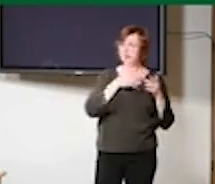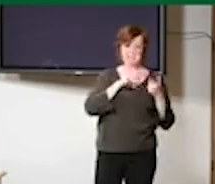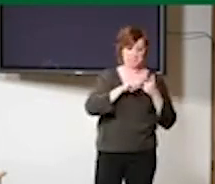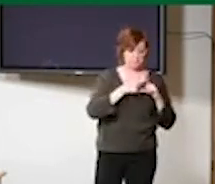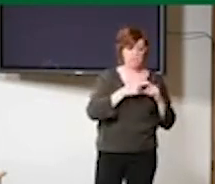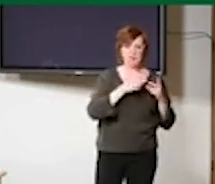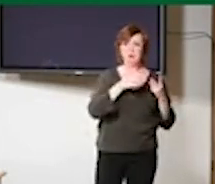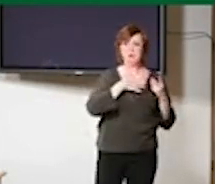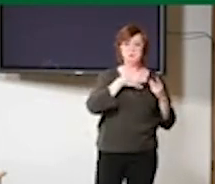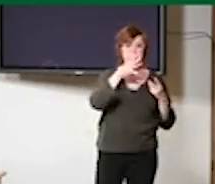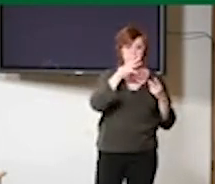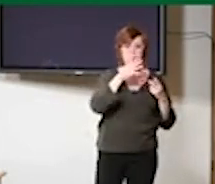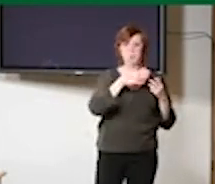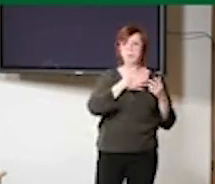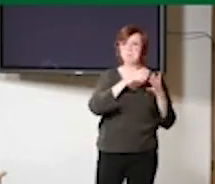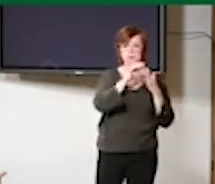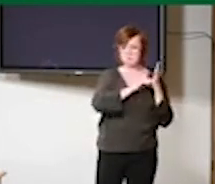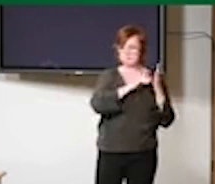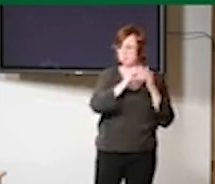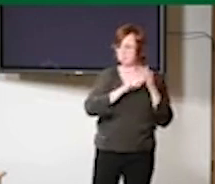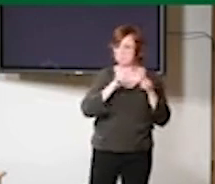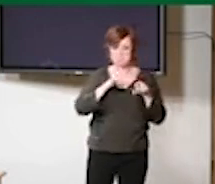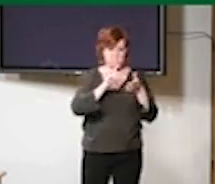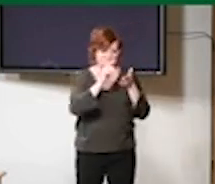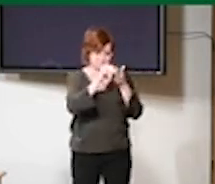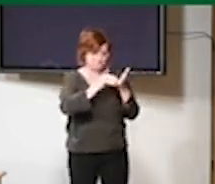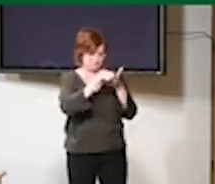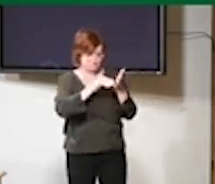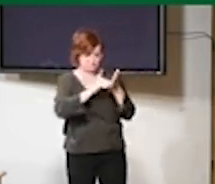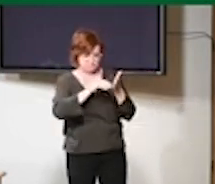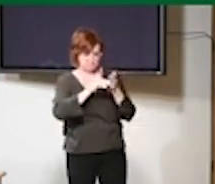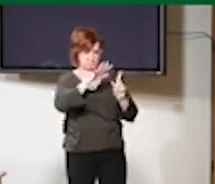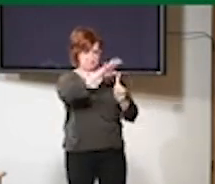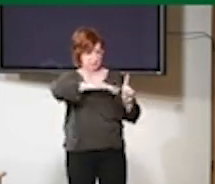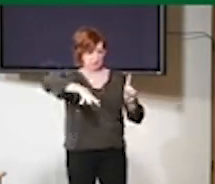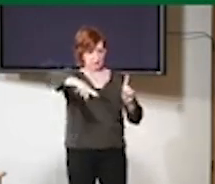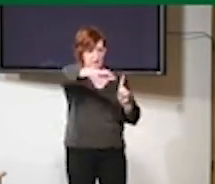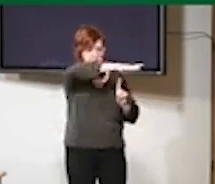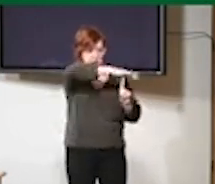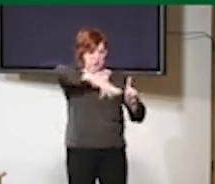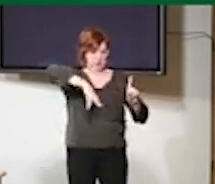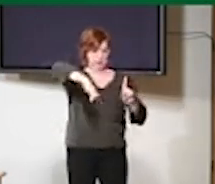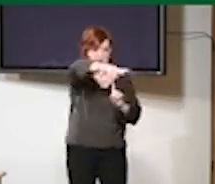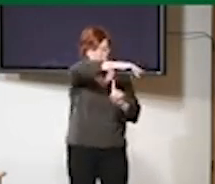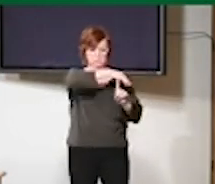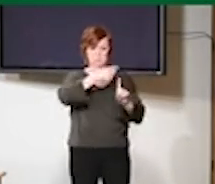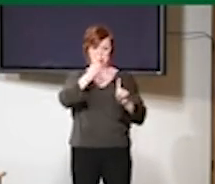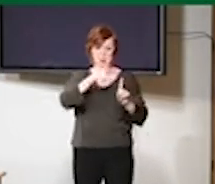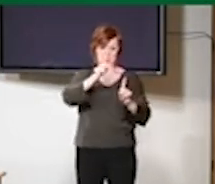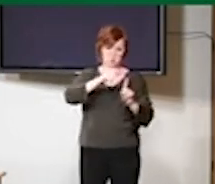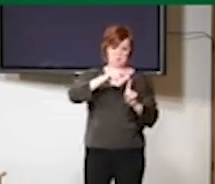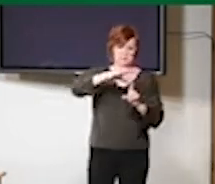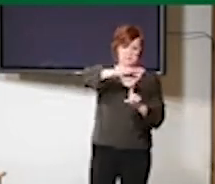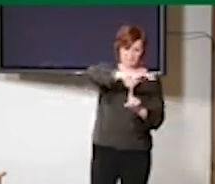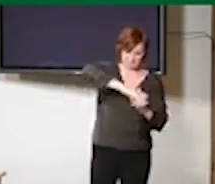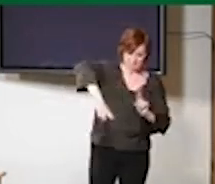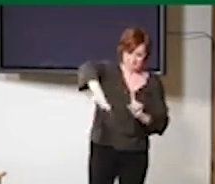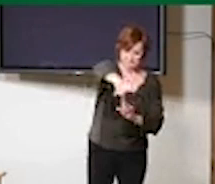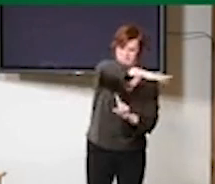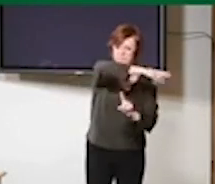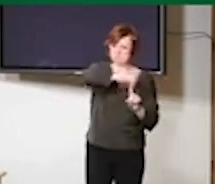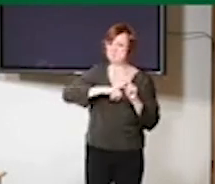large amounts, the second highest in the nation thus far. In saying that, we do need to shift in the days ahead and are shifting